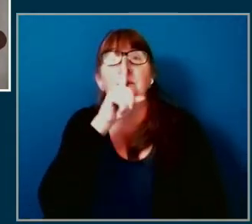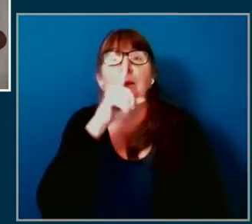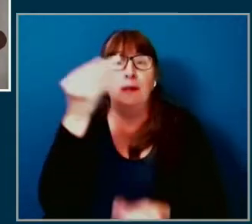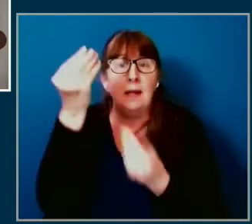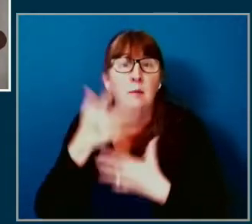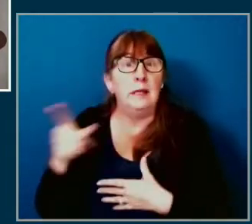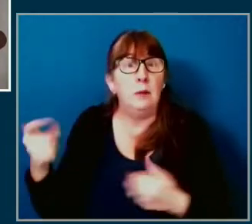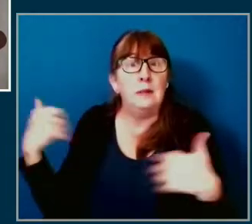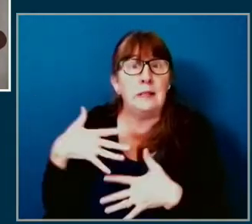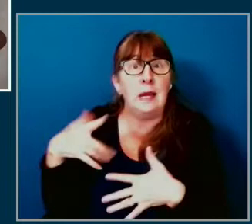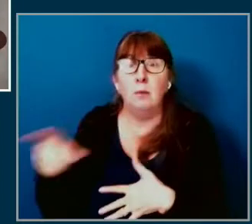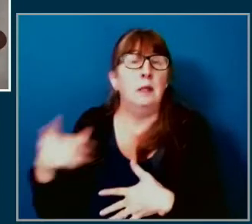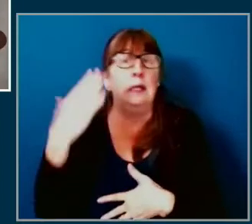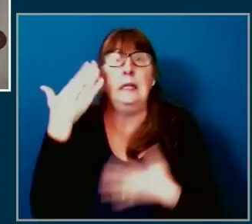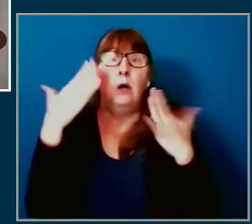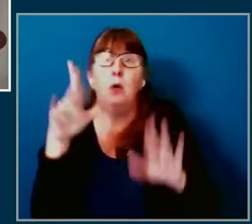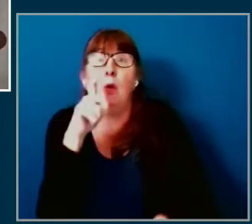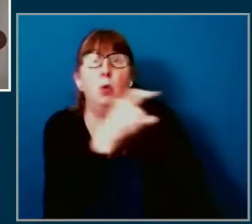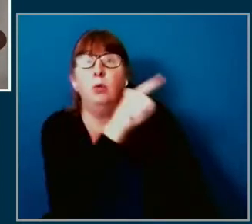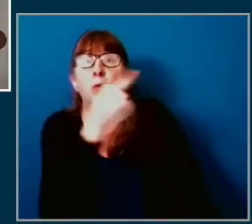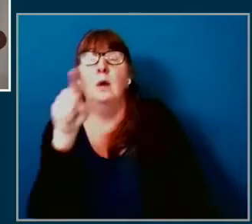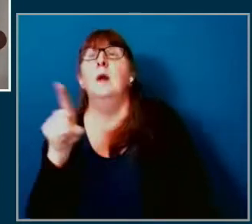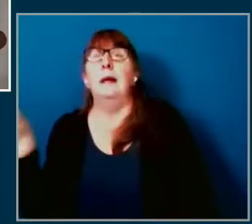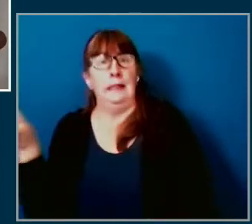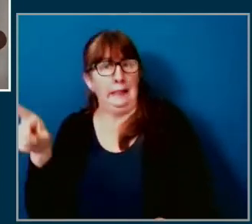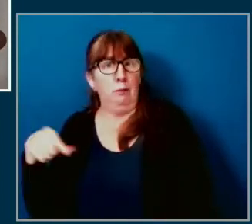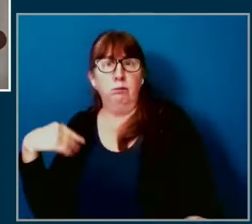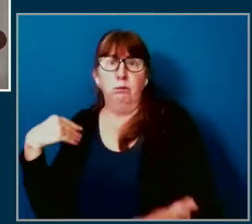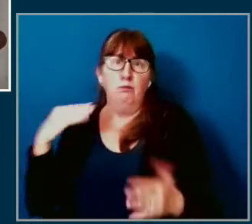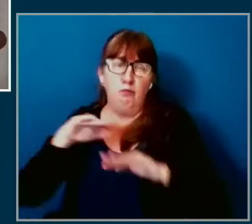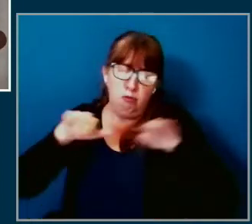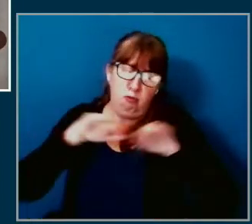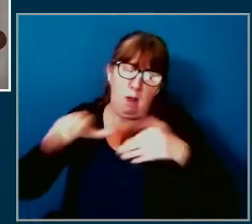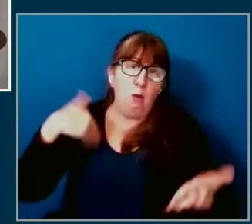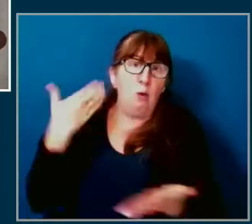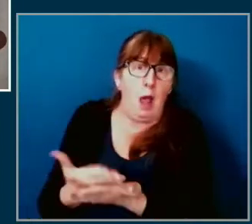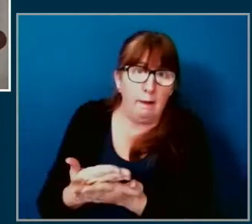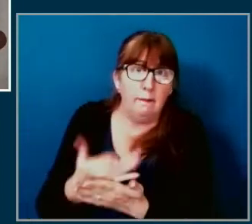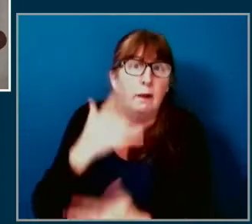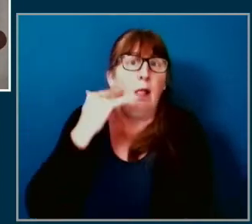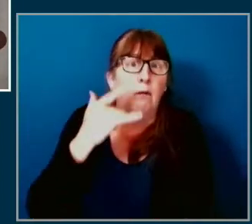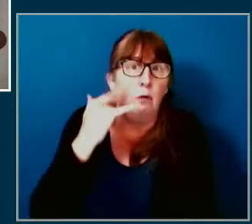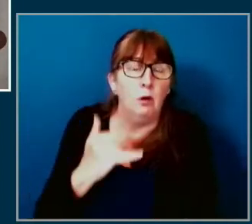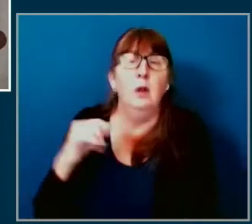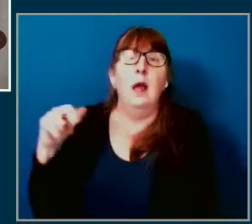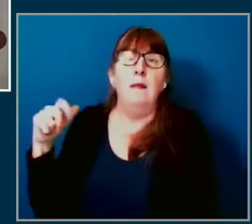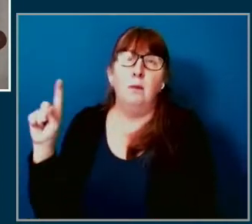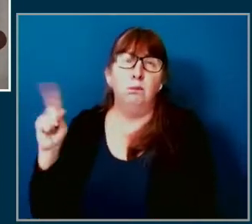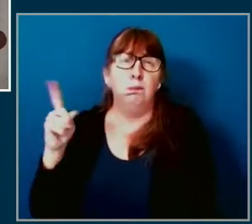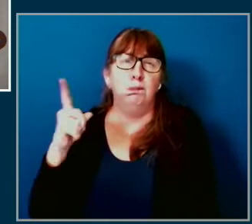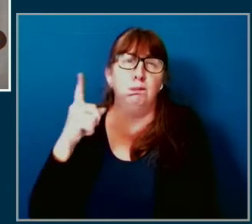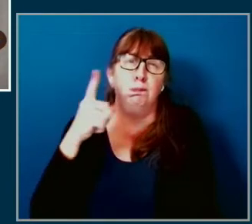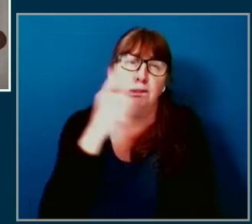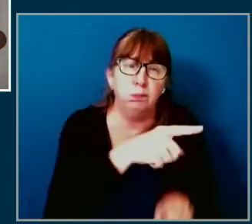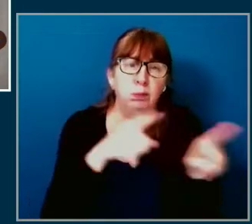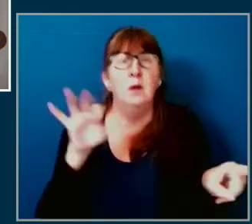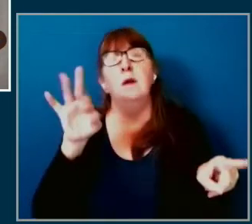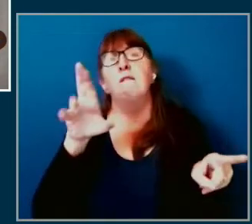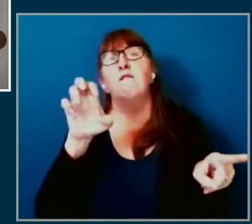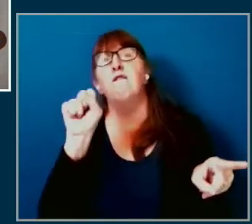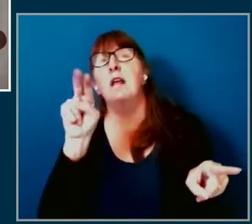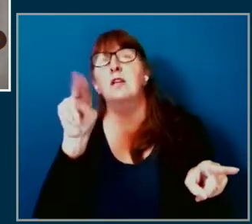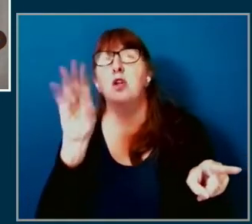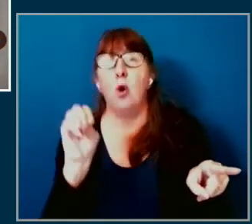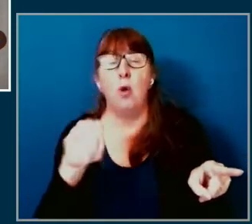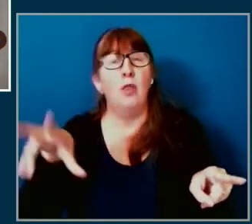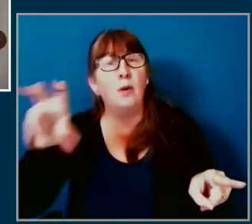But somehow he managed to find his way to Fresno, 350 miles north, so that he could begin working as part of the